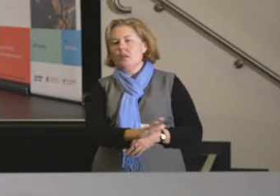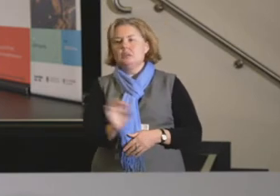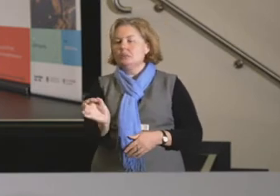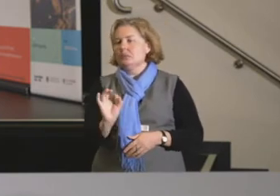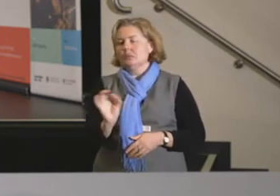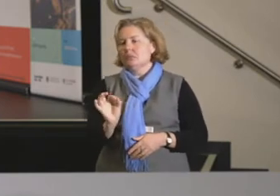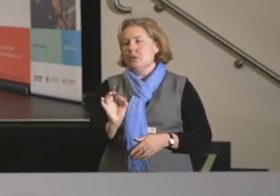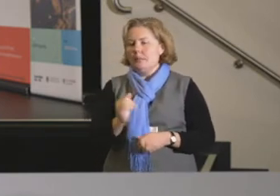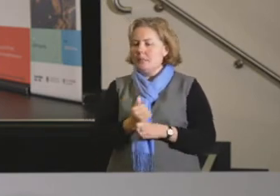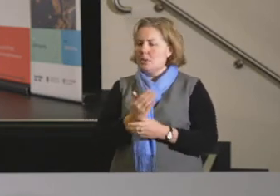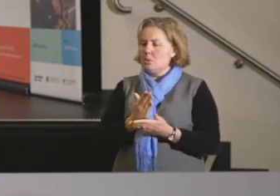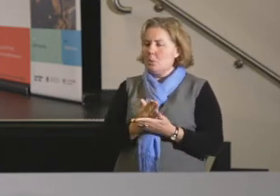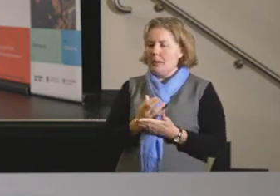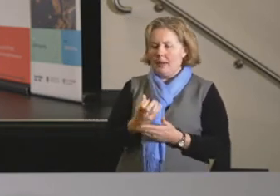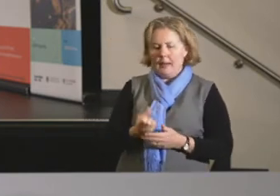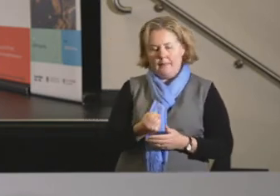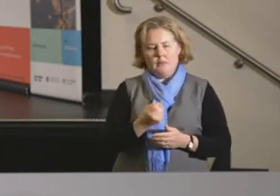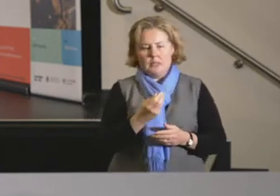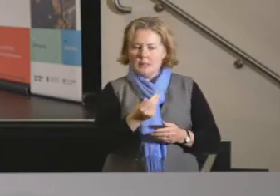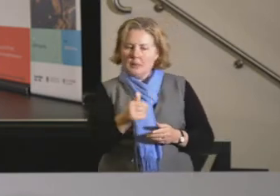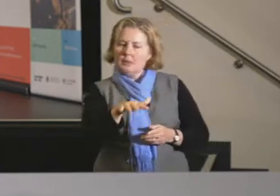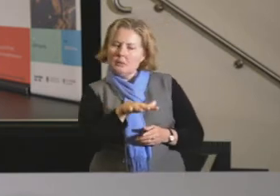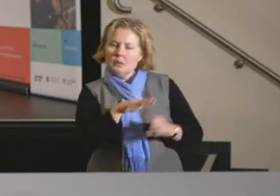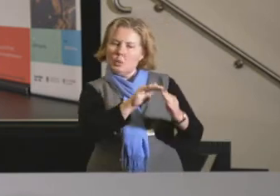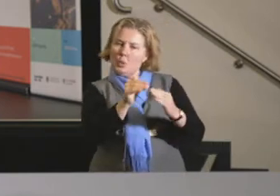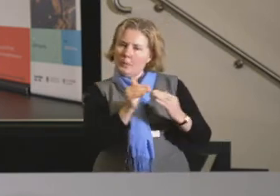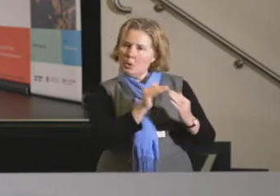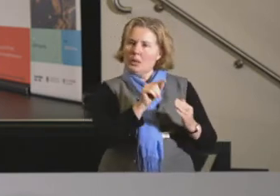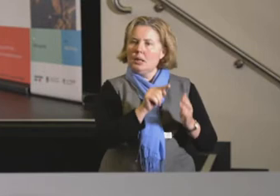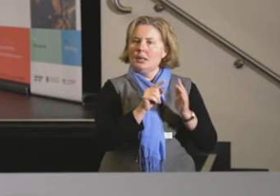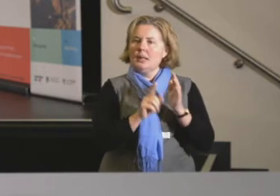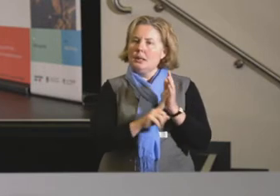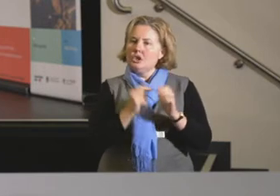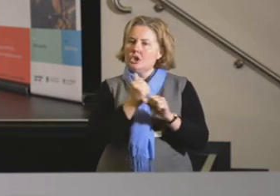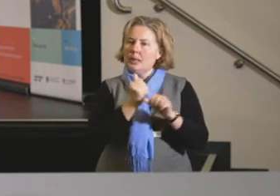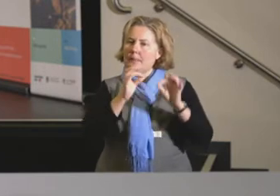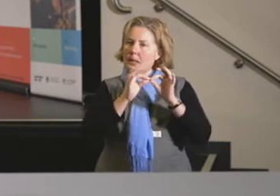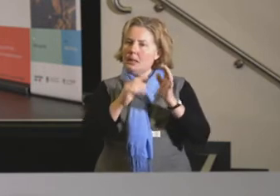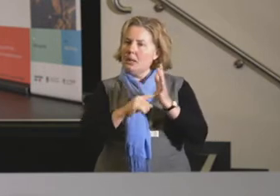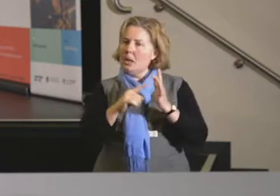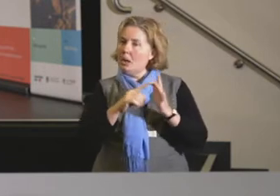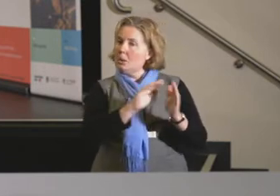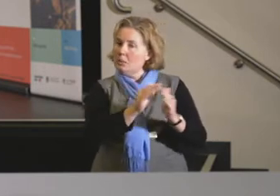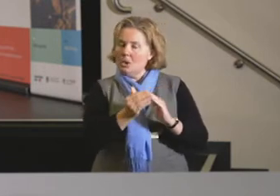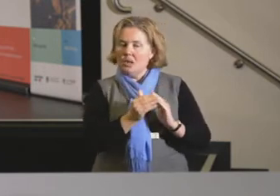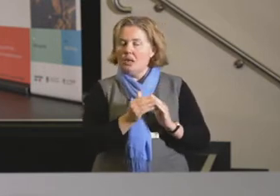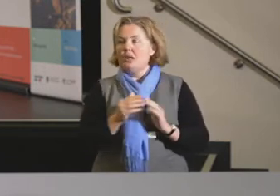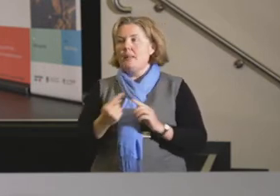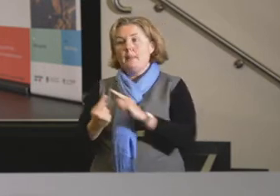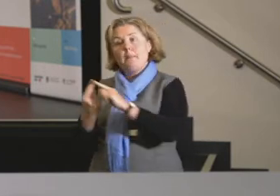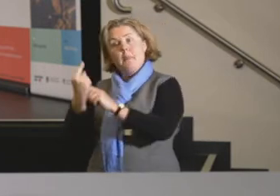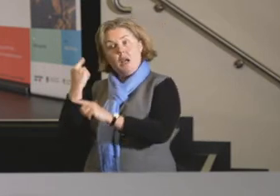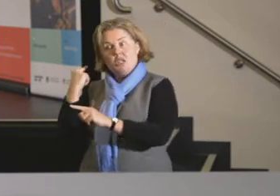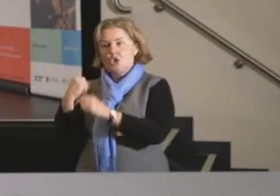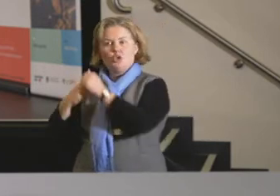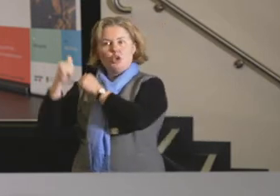So making sure that there are sections of the LGBTI community who have been overlooked a lot in the past. I think, a lot of the